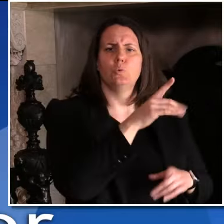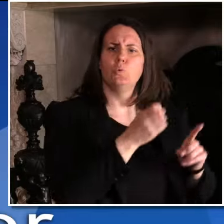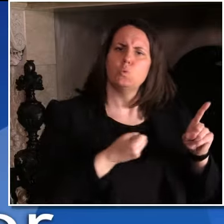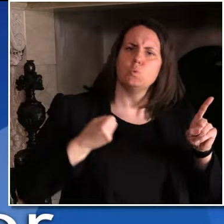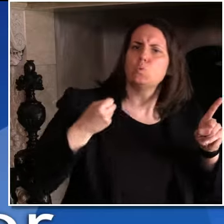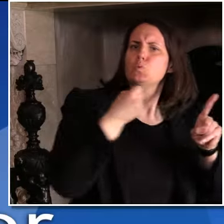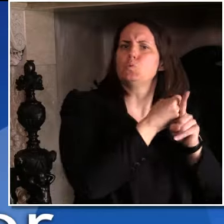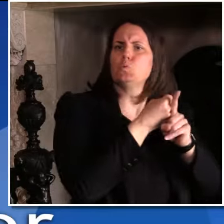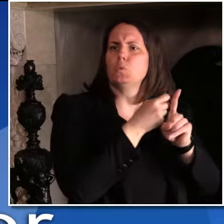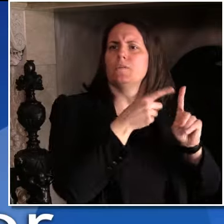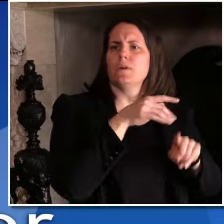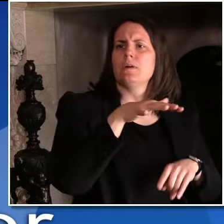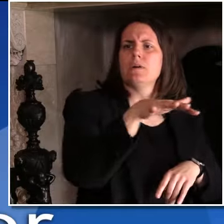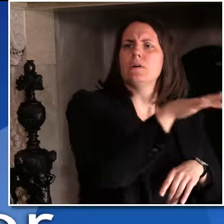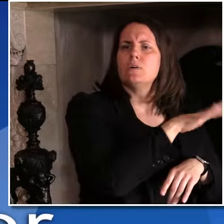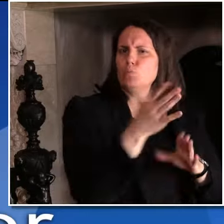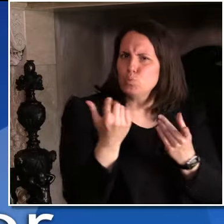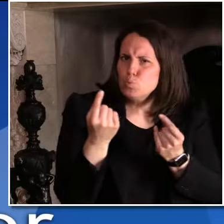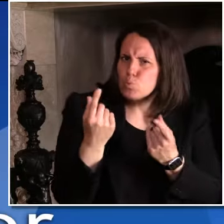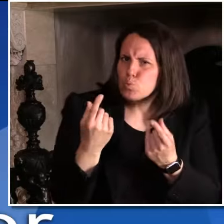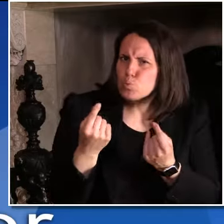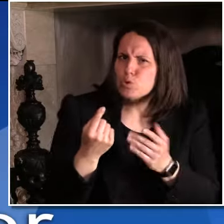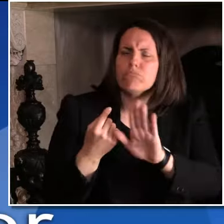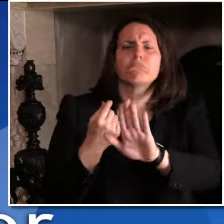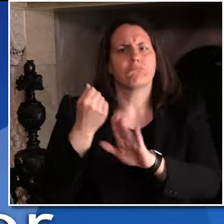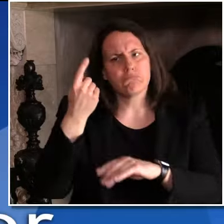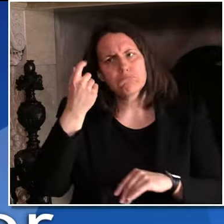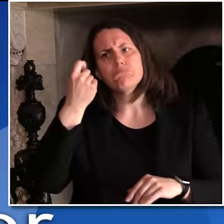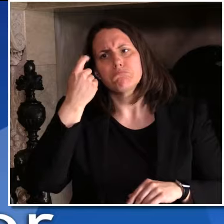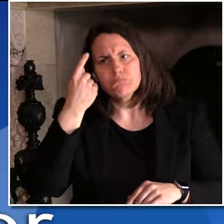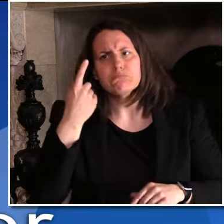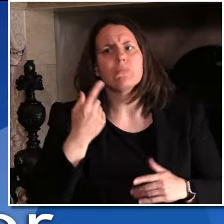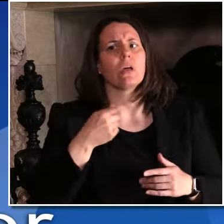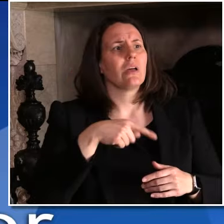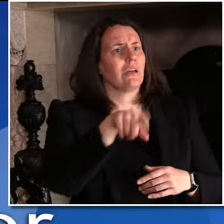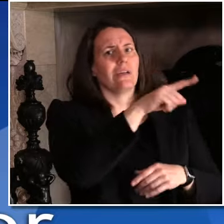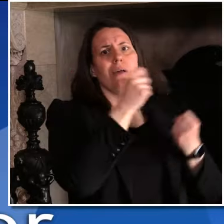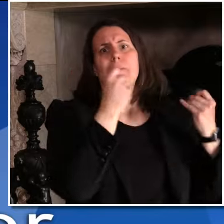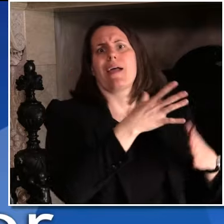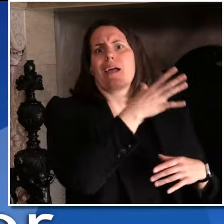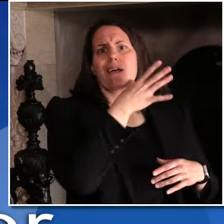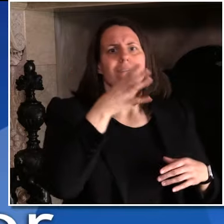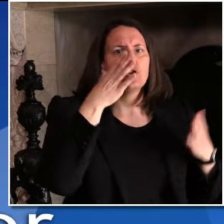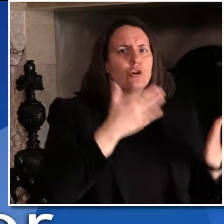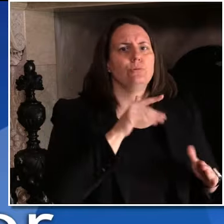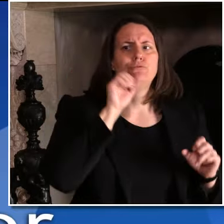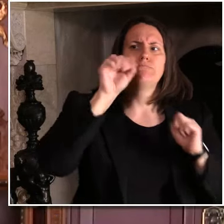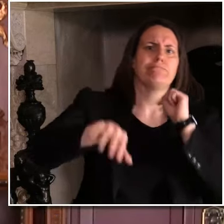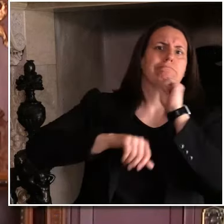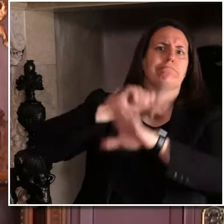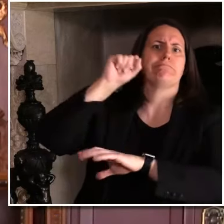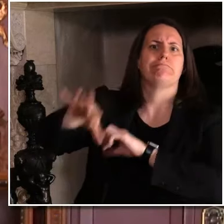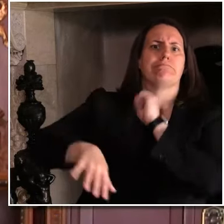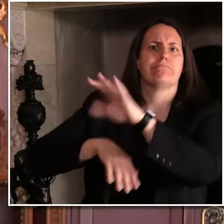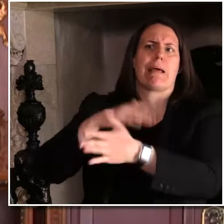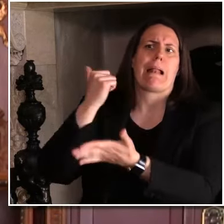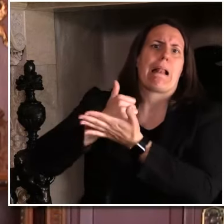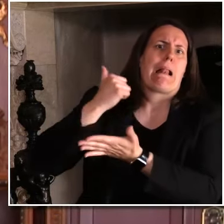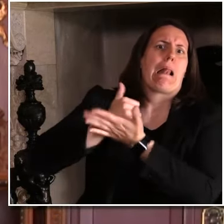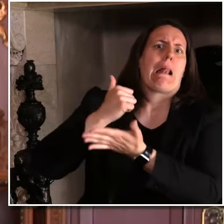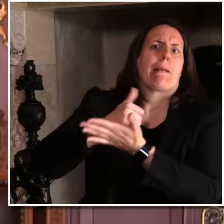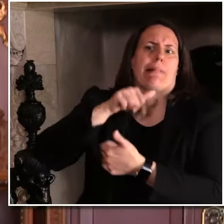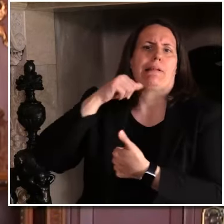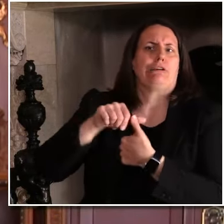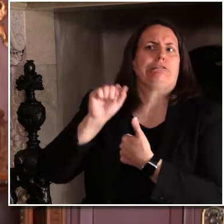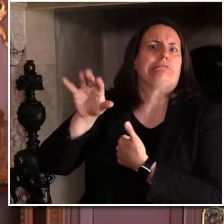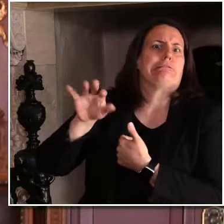farm groups recently sent you a letter asking for some relief. Right, and we plan to propose that